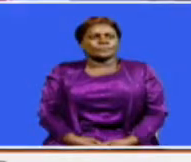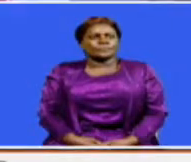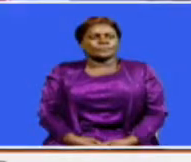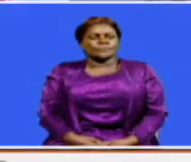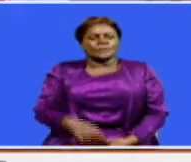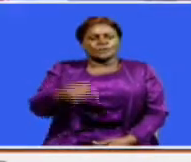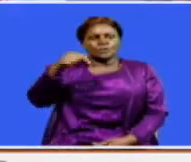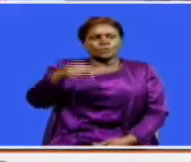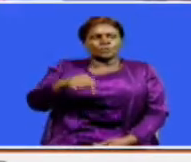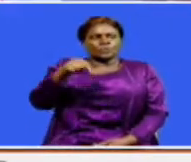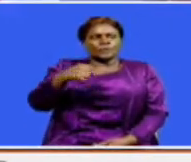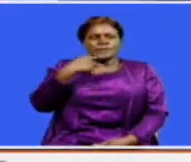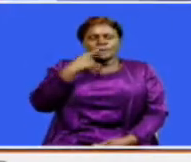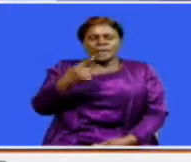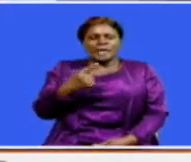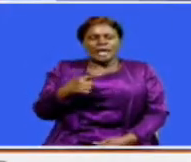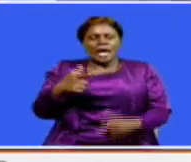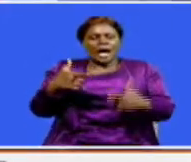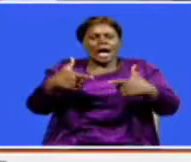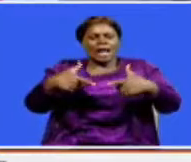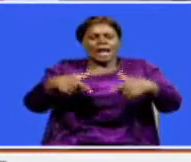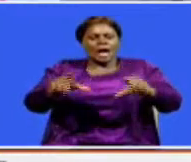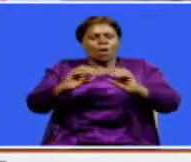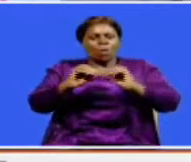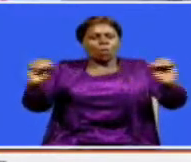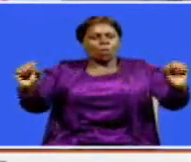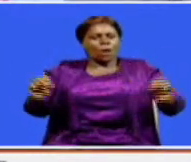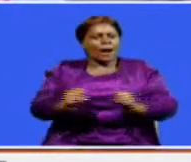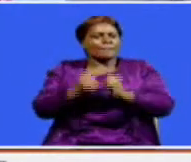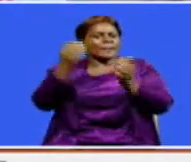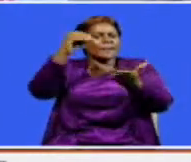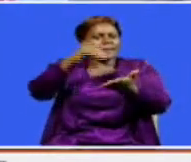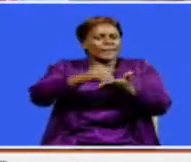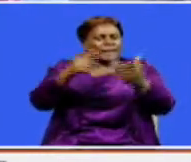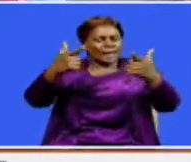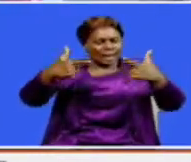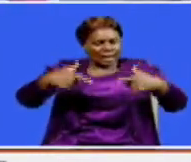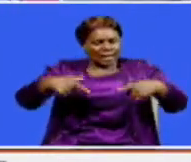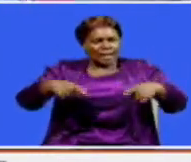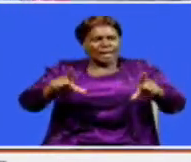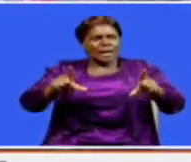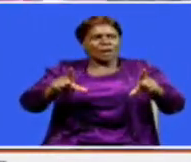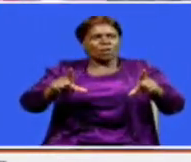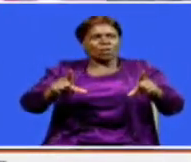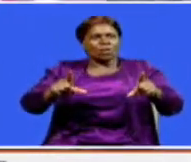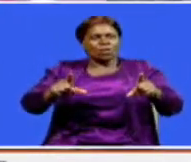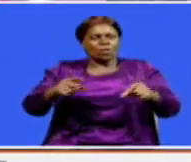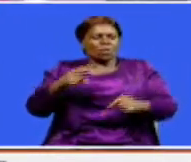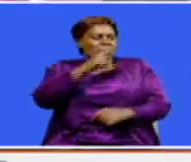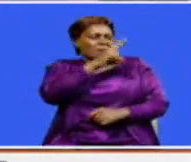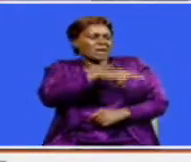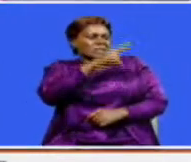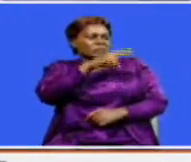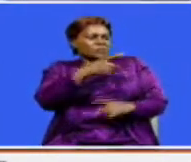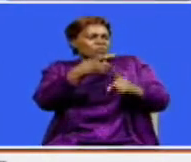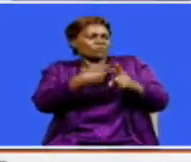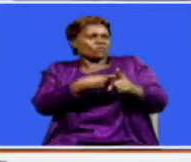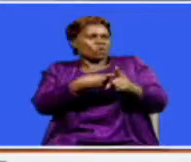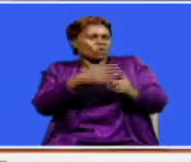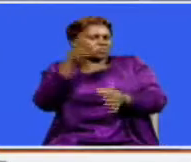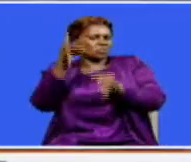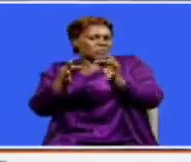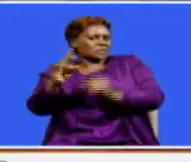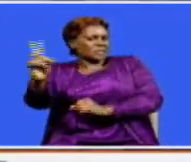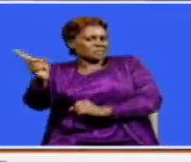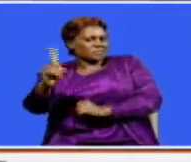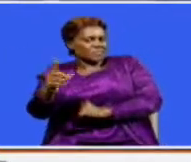So today we have said we will not allow that to happen anymore. We will not allow this condescending attitude from members of the